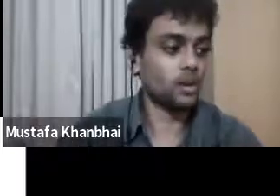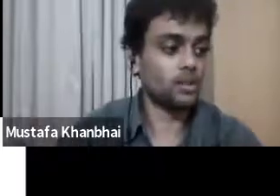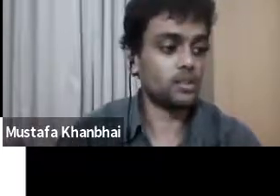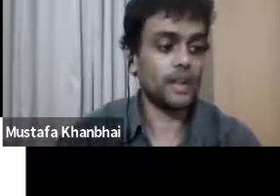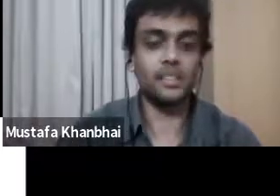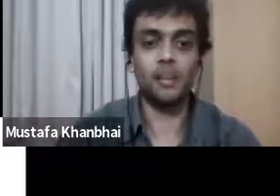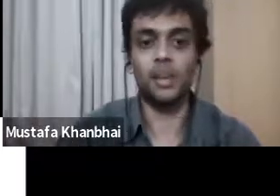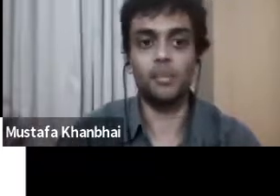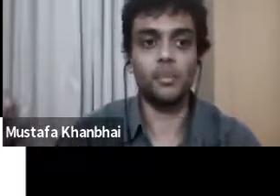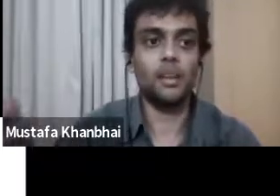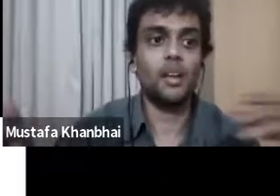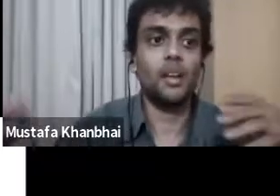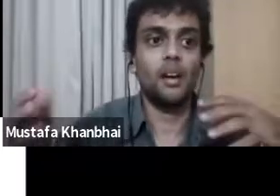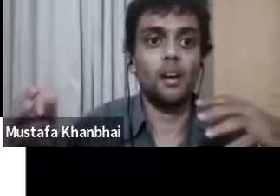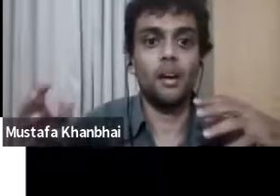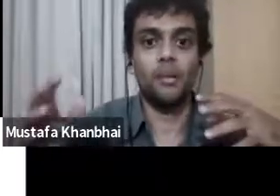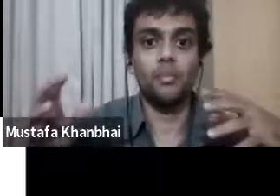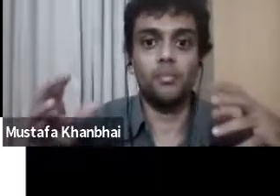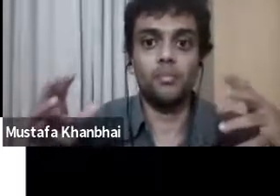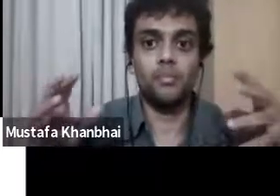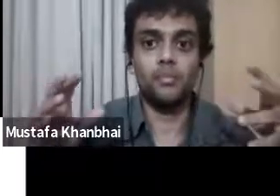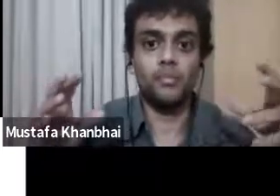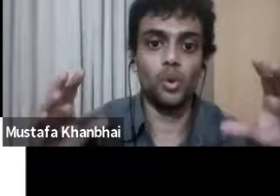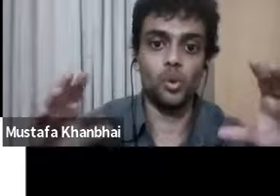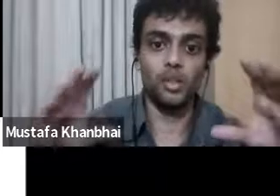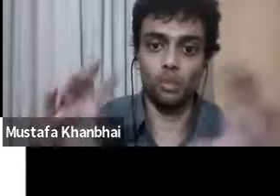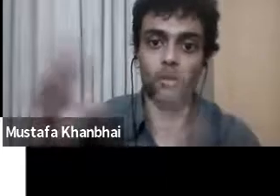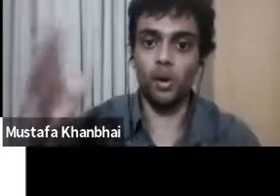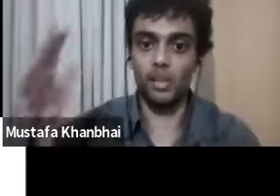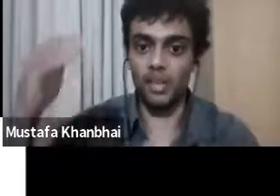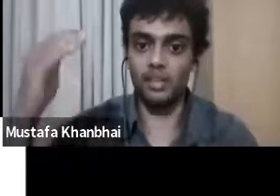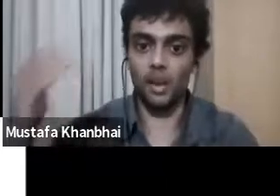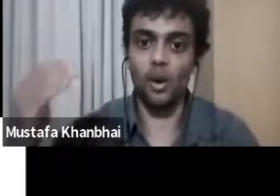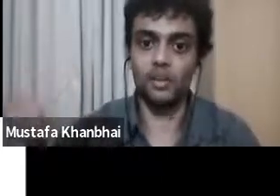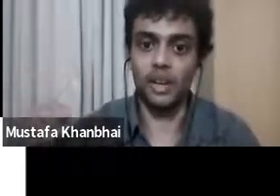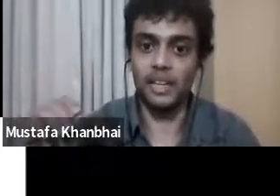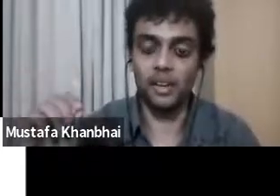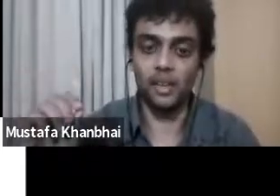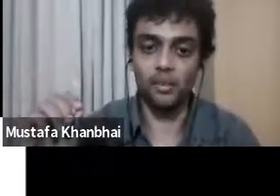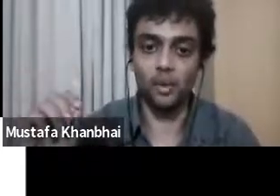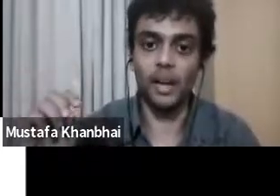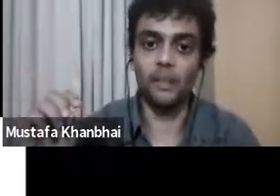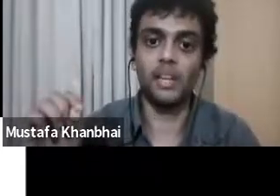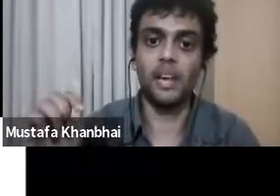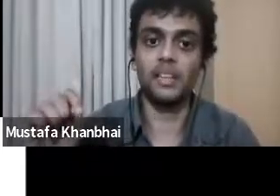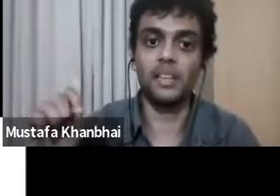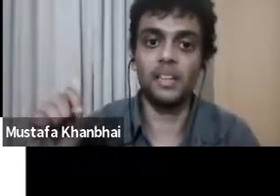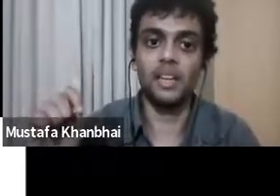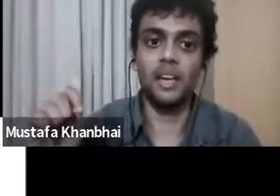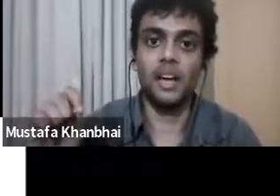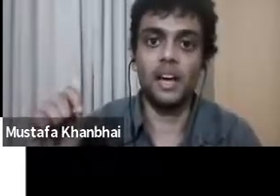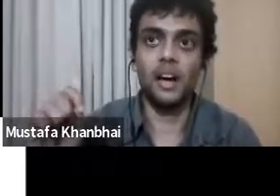also because at the same time, uh, the human body is recorded very clearly in a photograph.